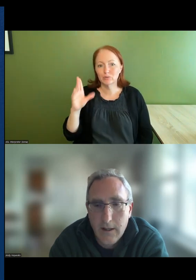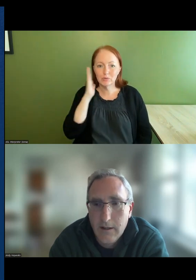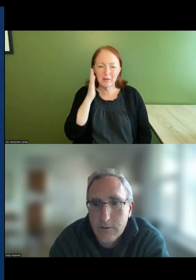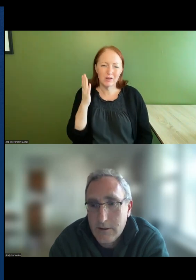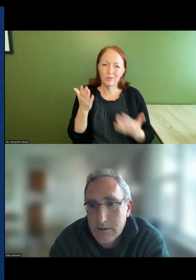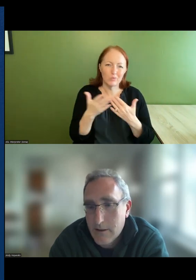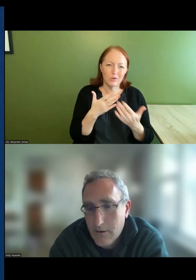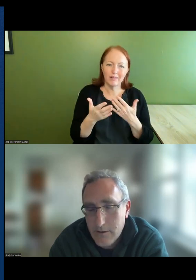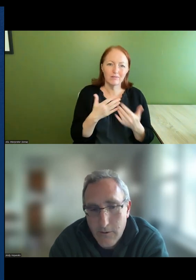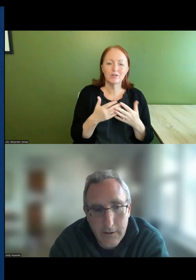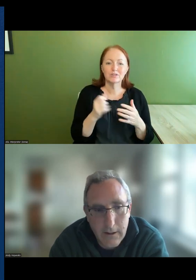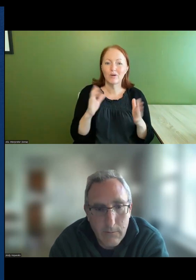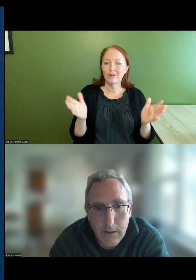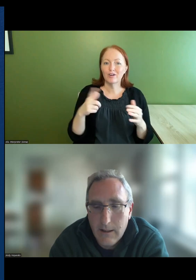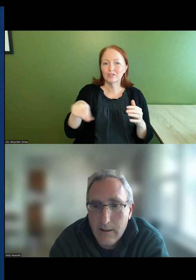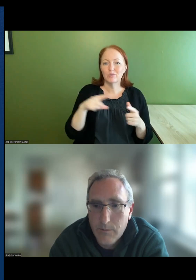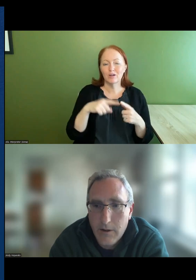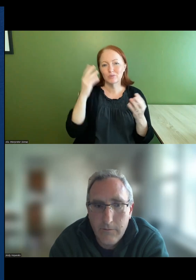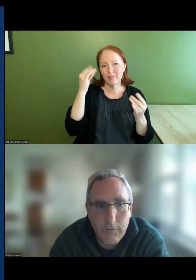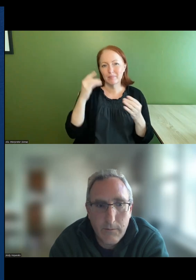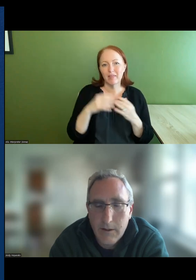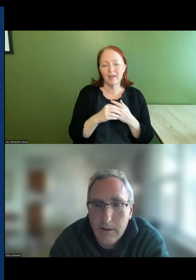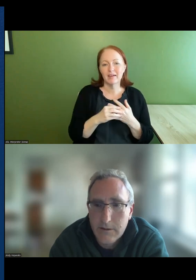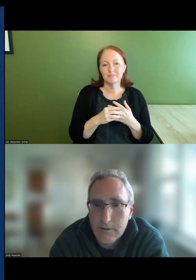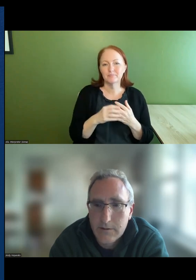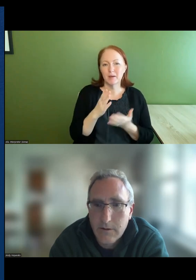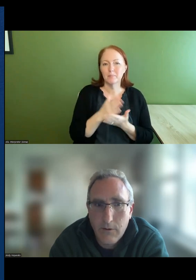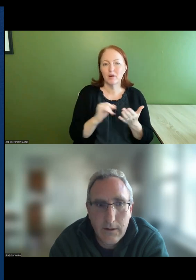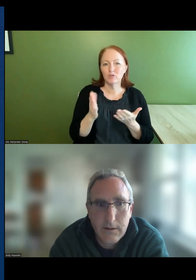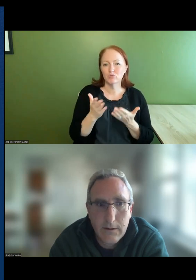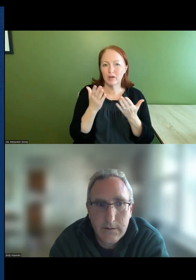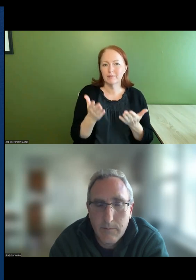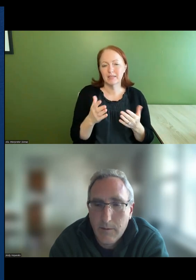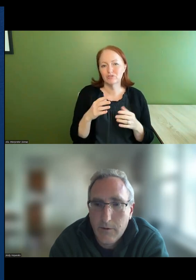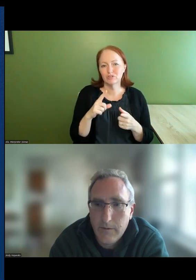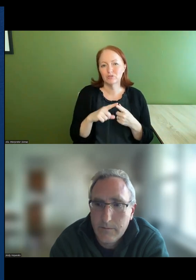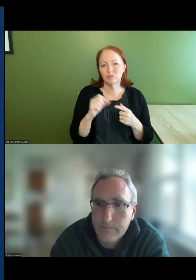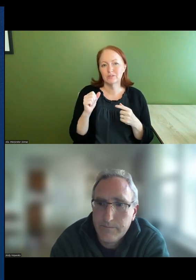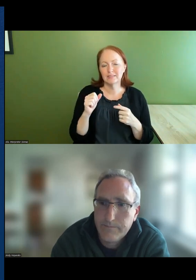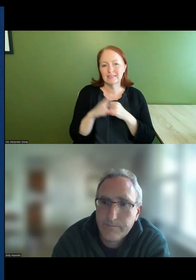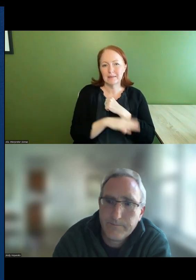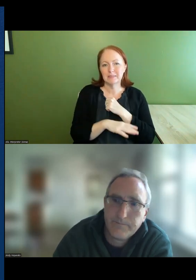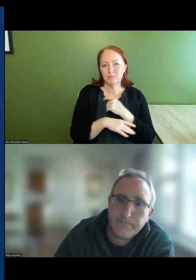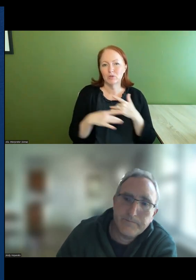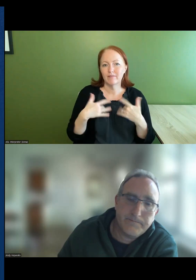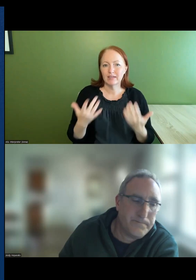is. So I just encourage you all to think about that as part of your recommendations going into the September event.